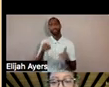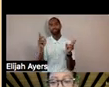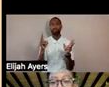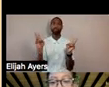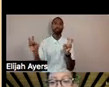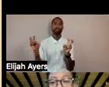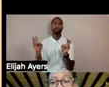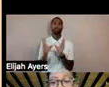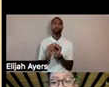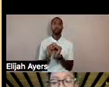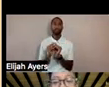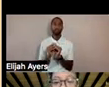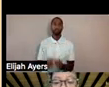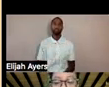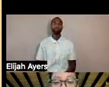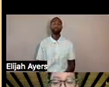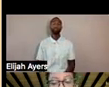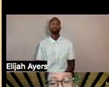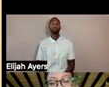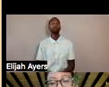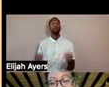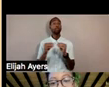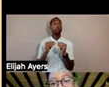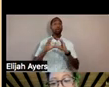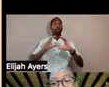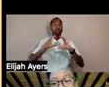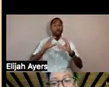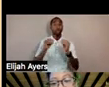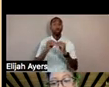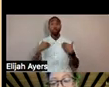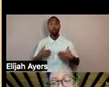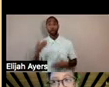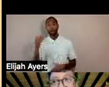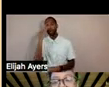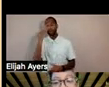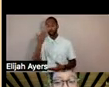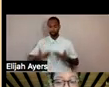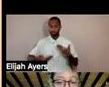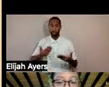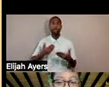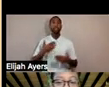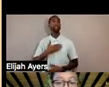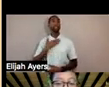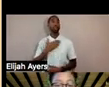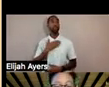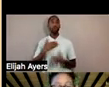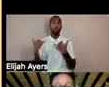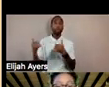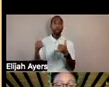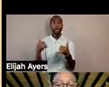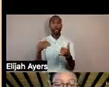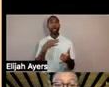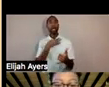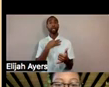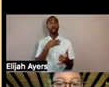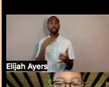so more agency, communication, body awareness, this joyful play and curiosity are some of the